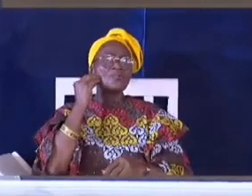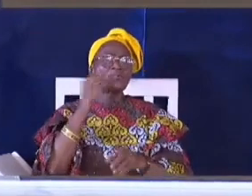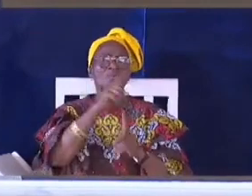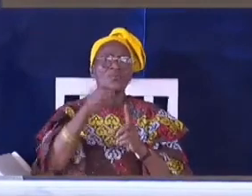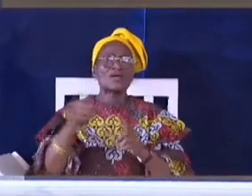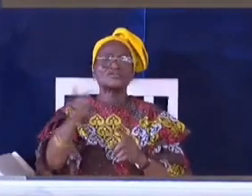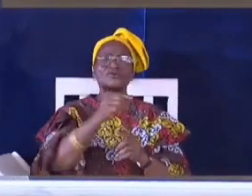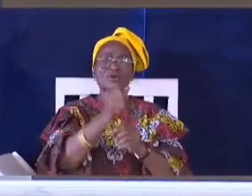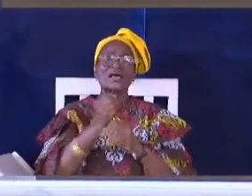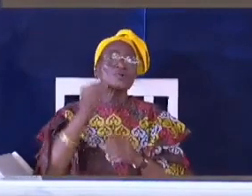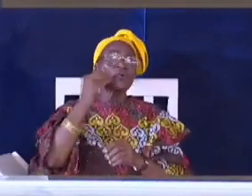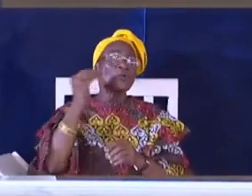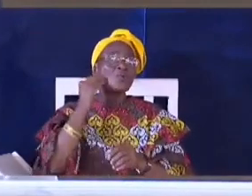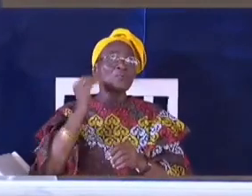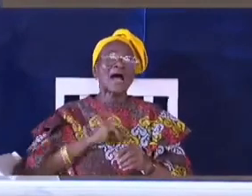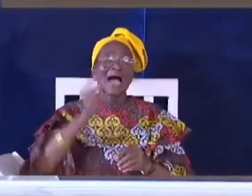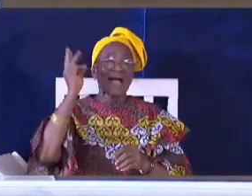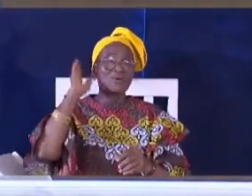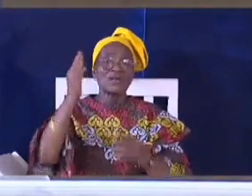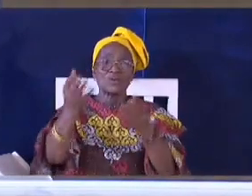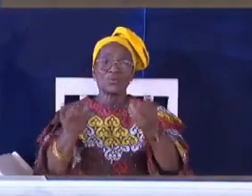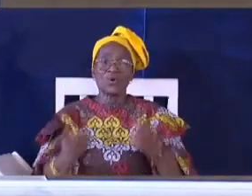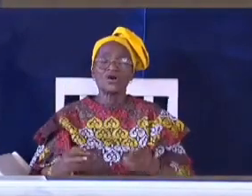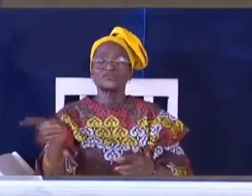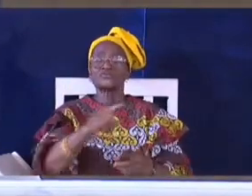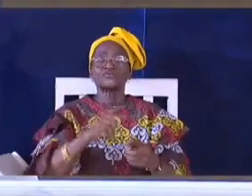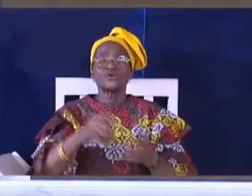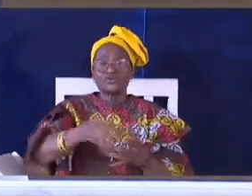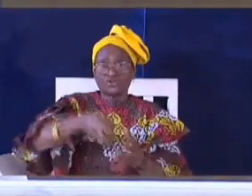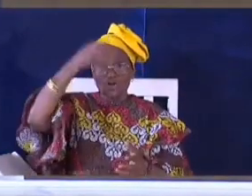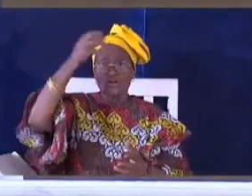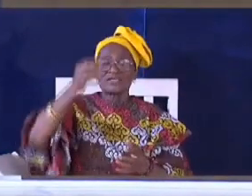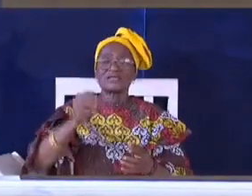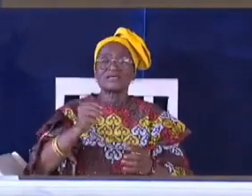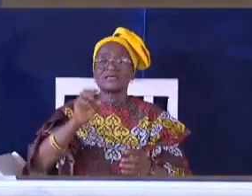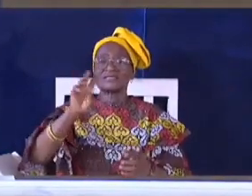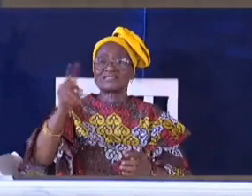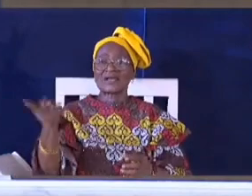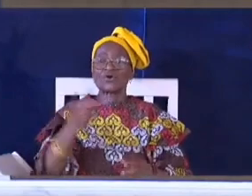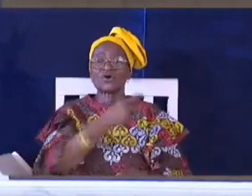When you get home, I will want you to study 2 Kings chapter 7,